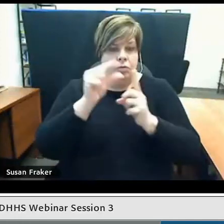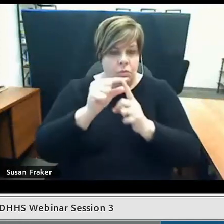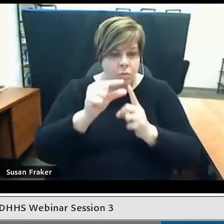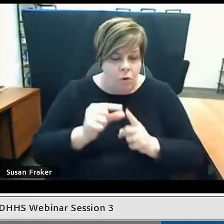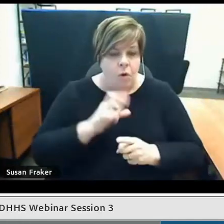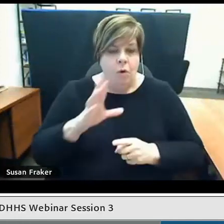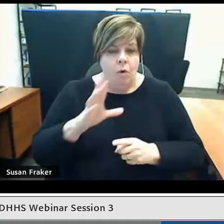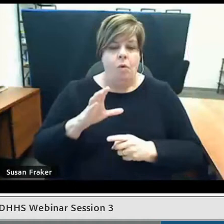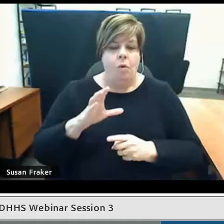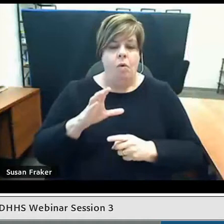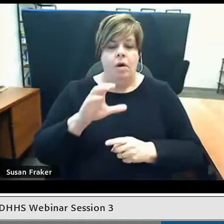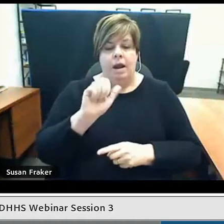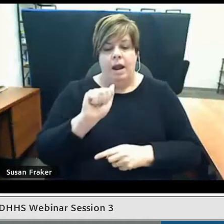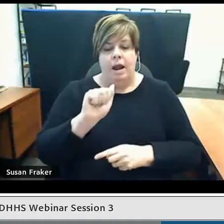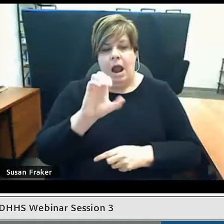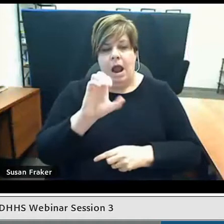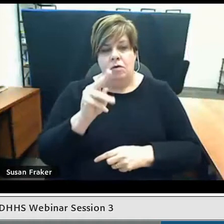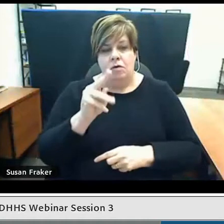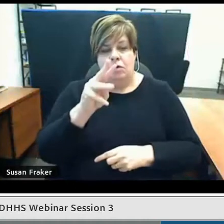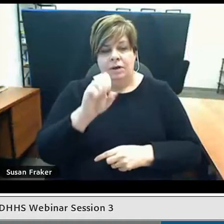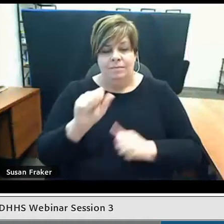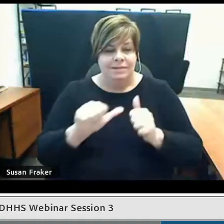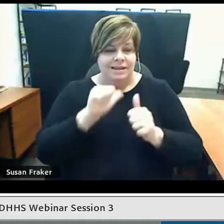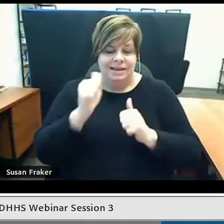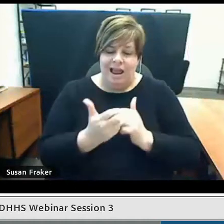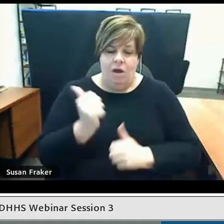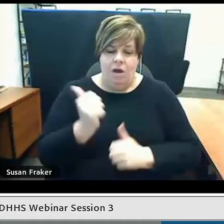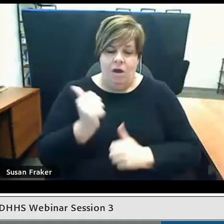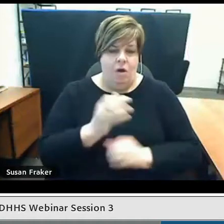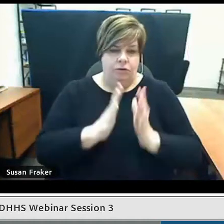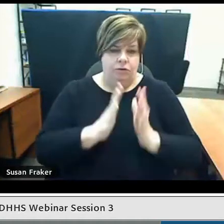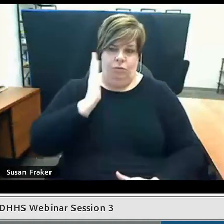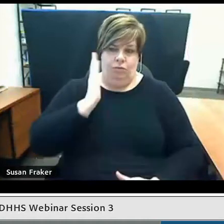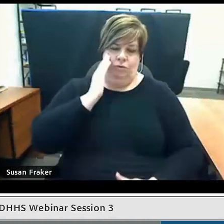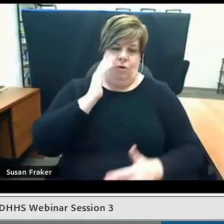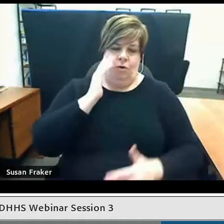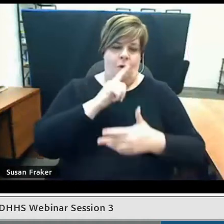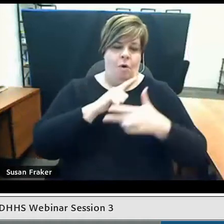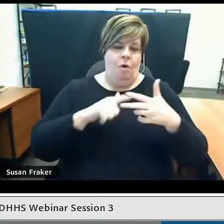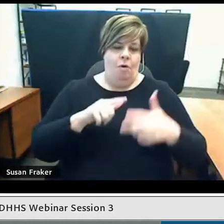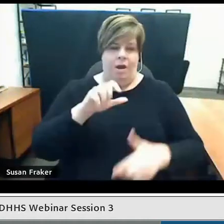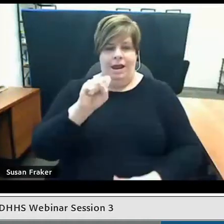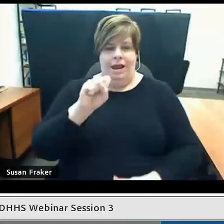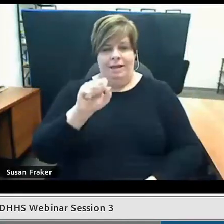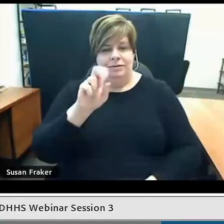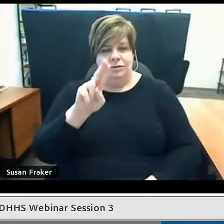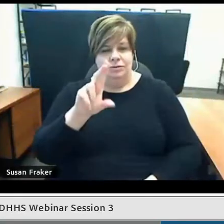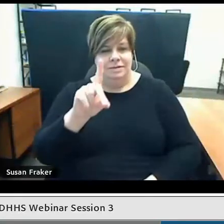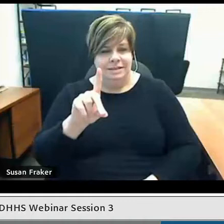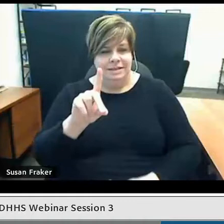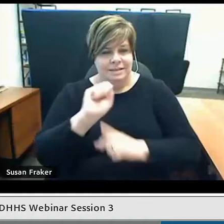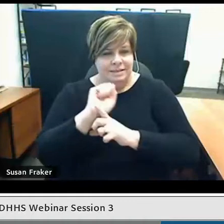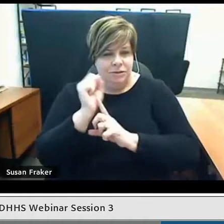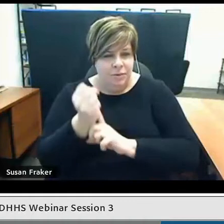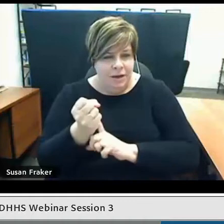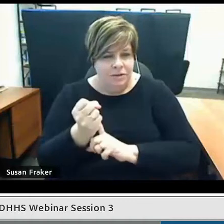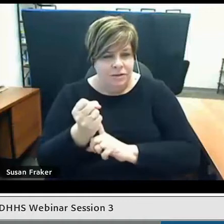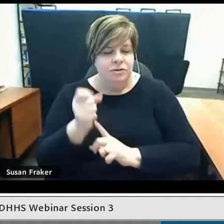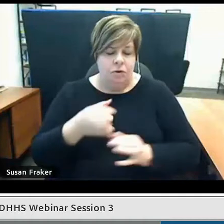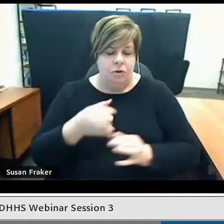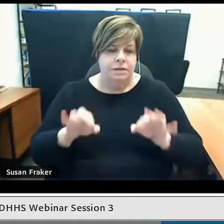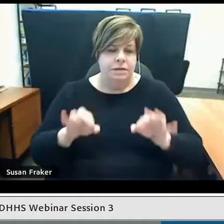acronyms that you might use. Not all interpreters work regularly in a substance use setting, and so it's really